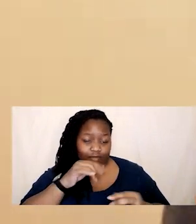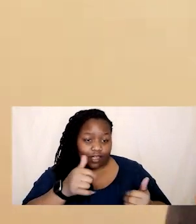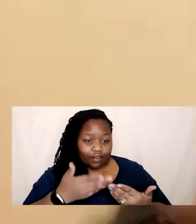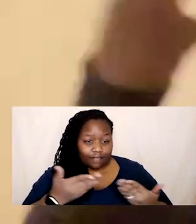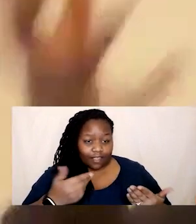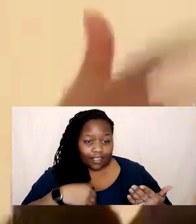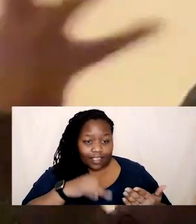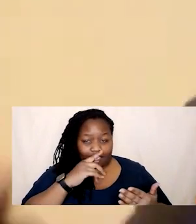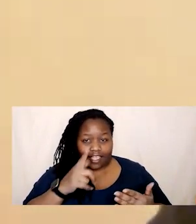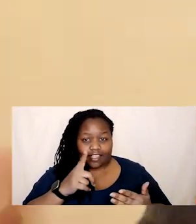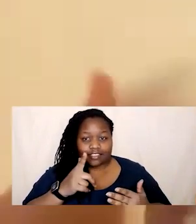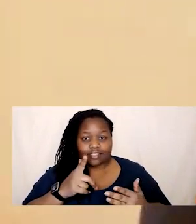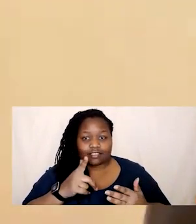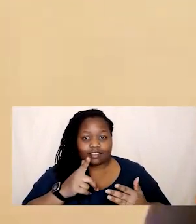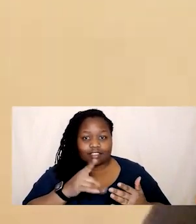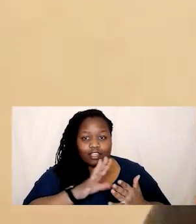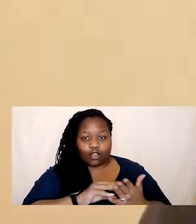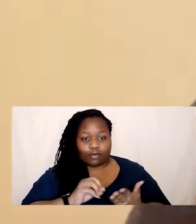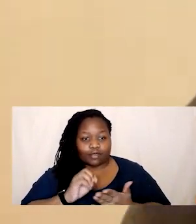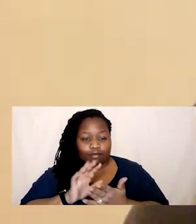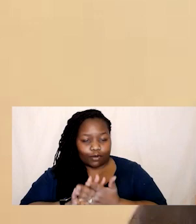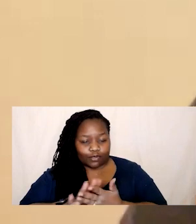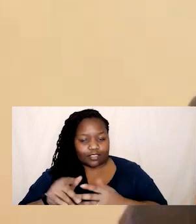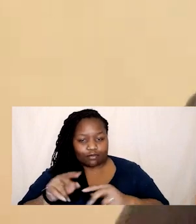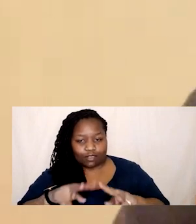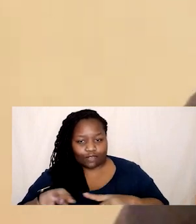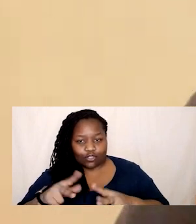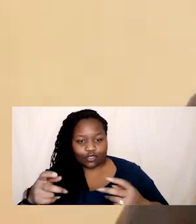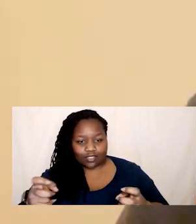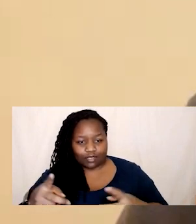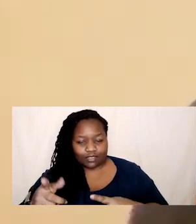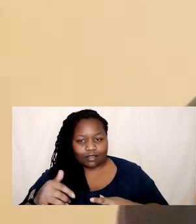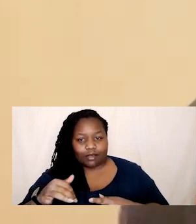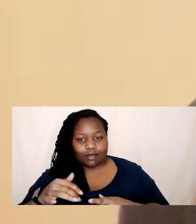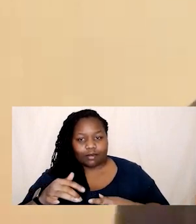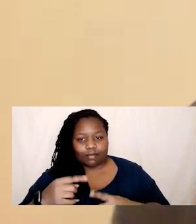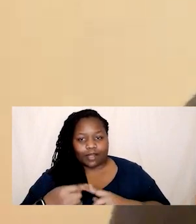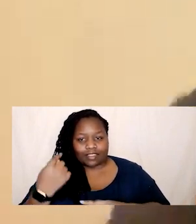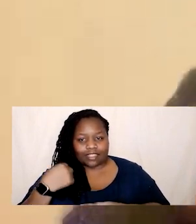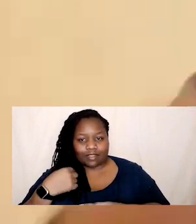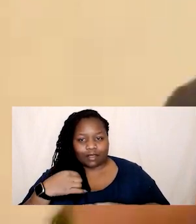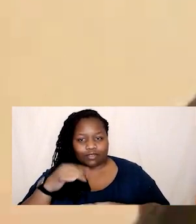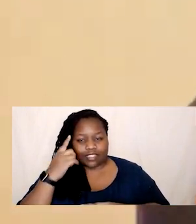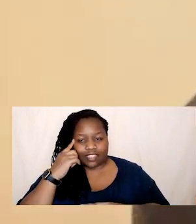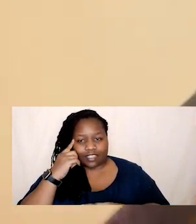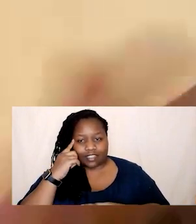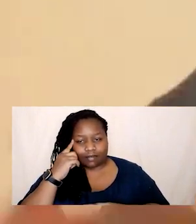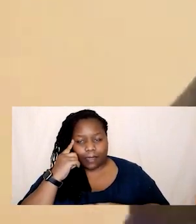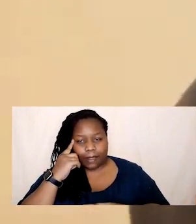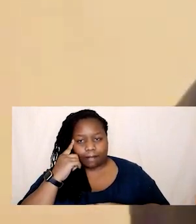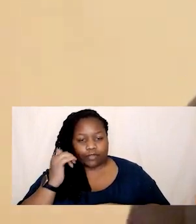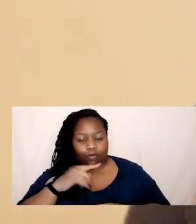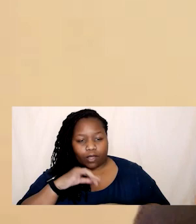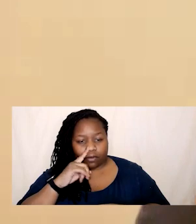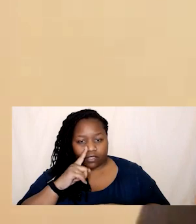and i and i tweet it and that would have slowed me down take a breather and be like do i actually need to do this right now or what was i doing it for going back again to my intention why